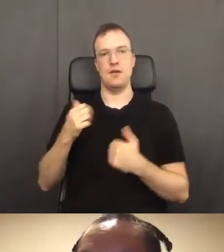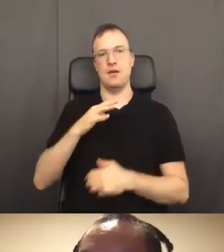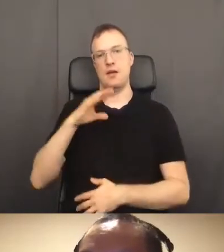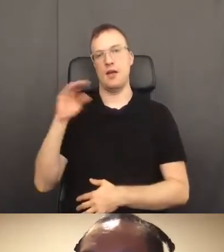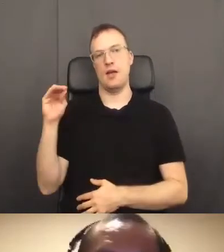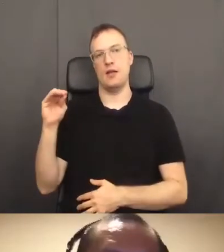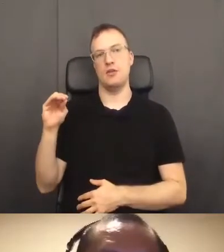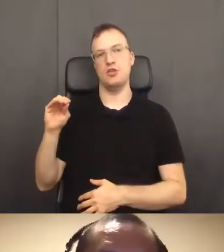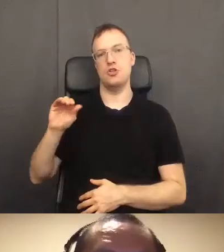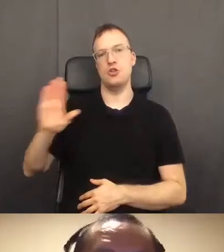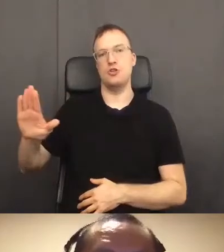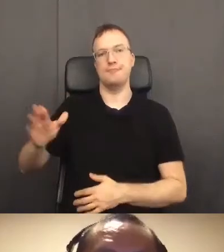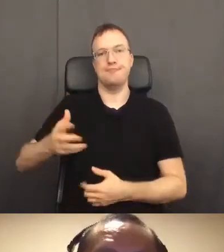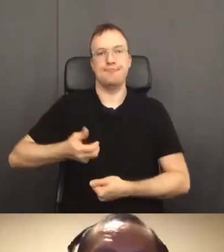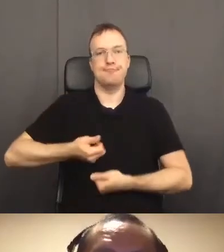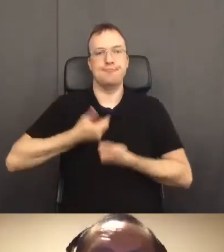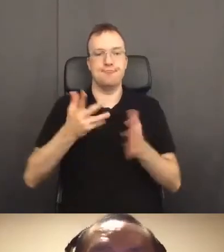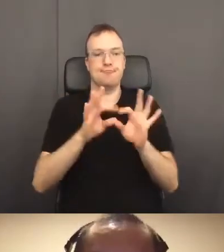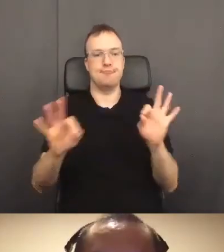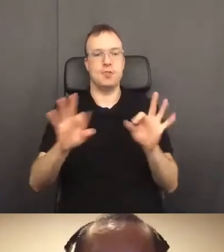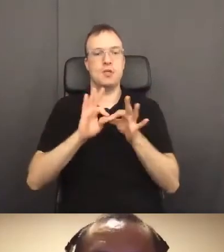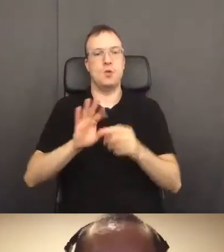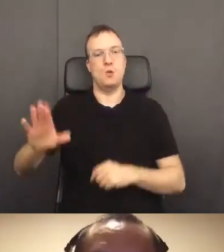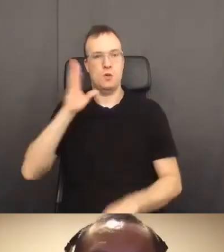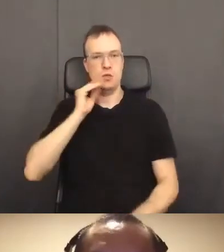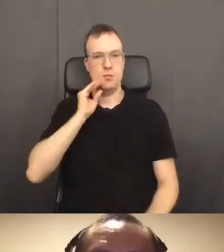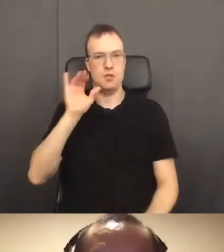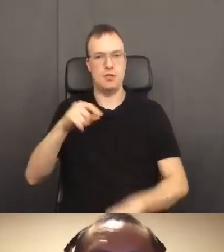her testimony about her experience then.